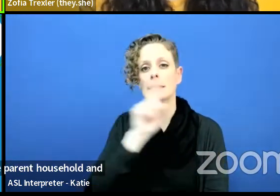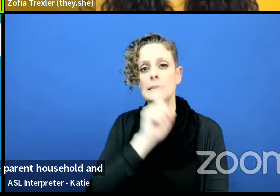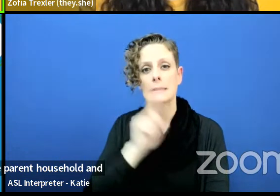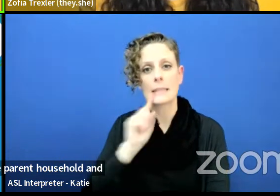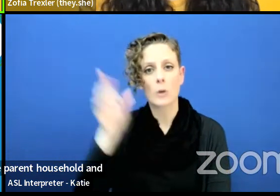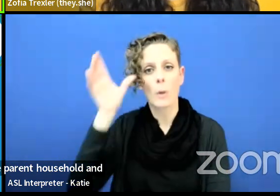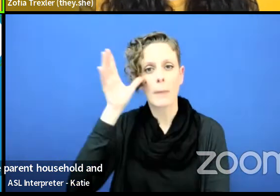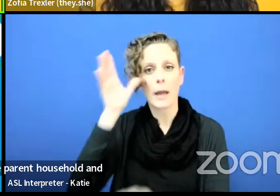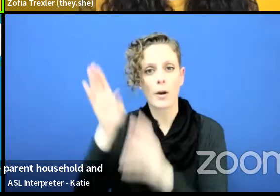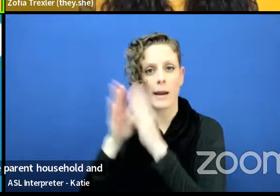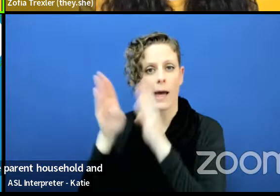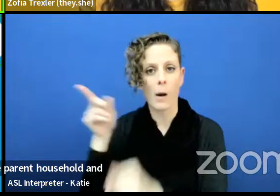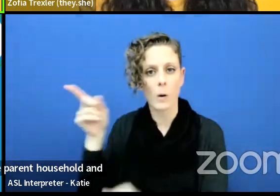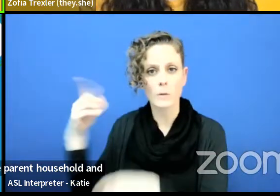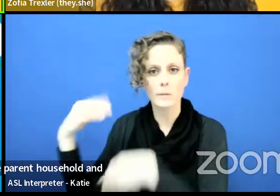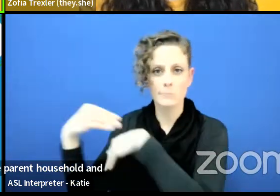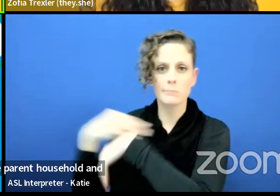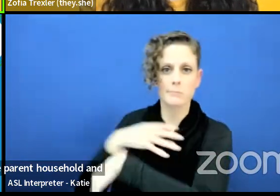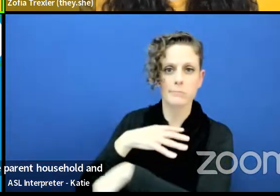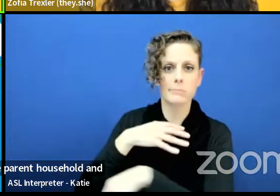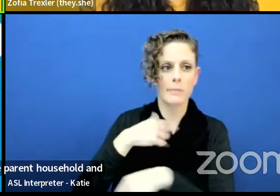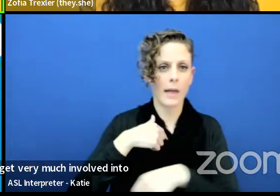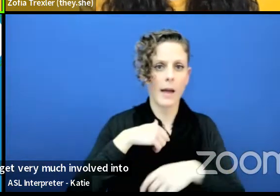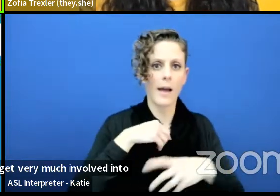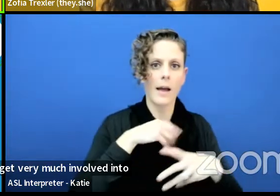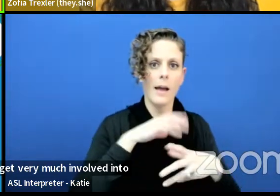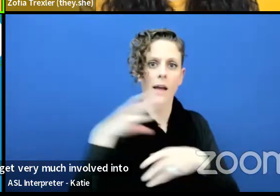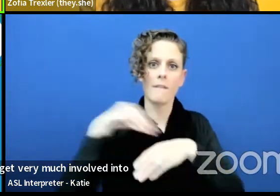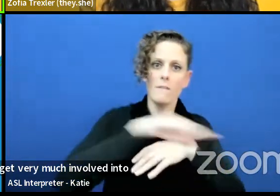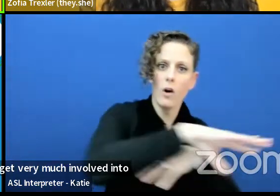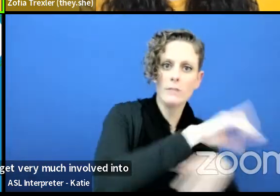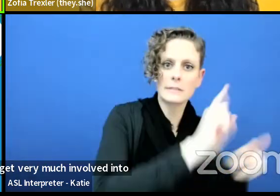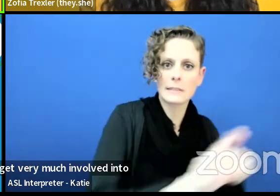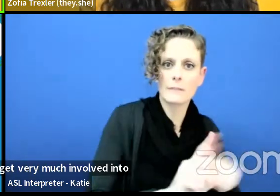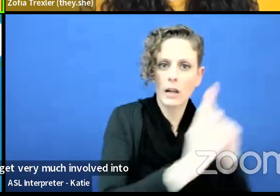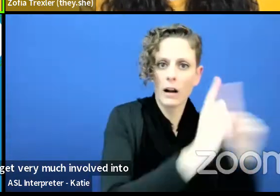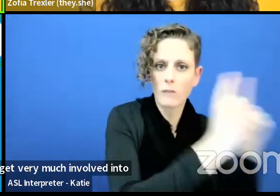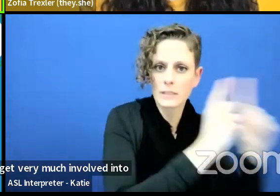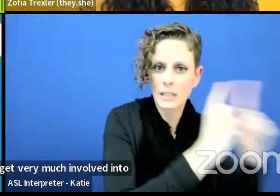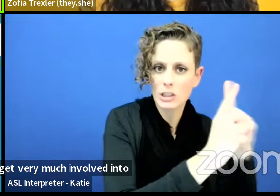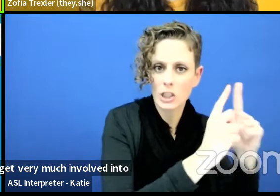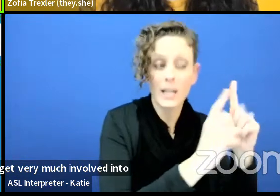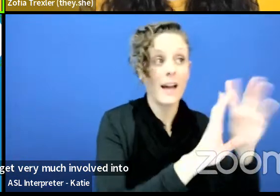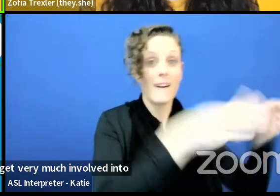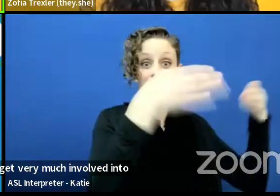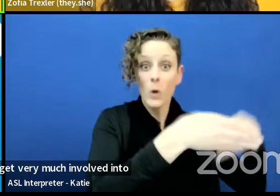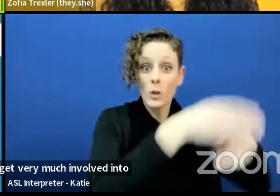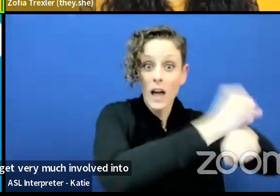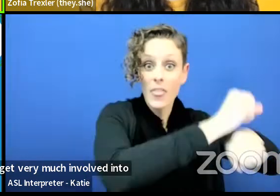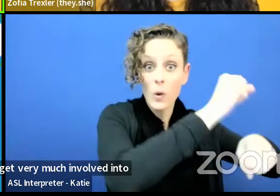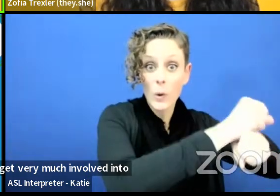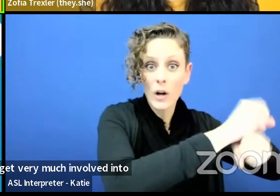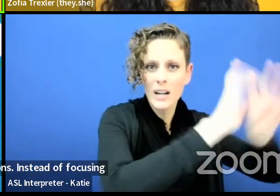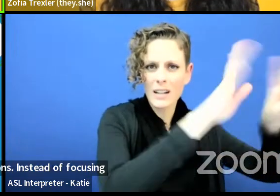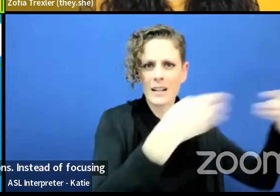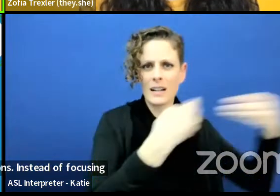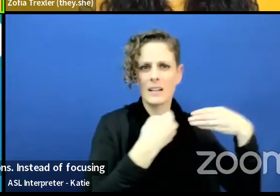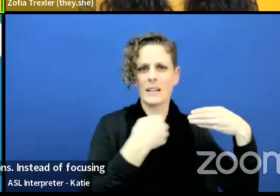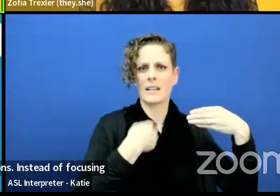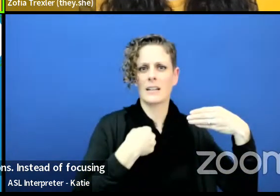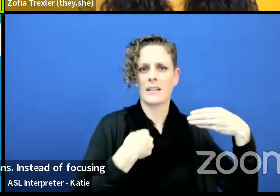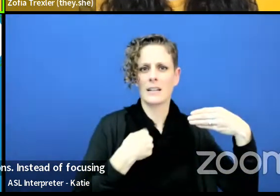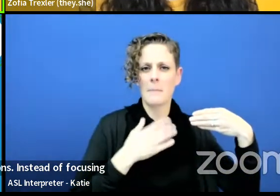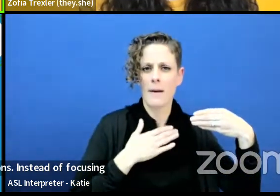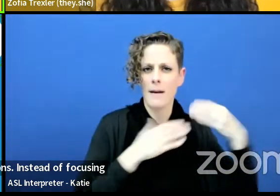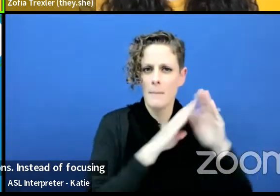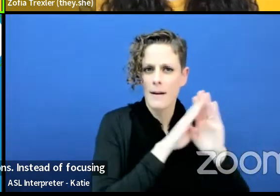involved into different conversations. So instead of focusing on the work that I was doing, it started a